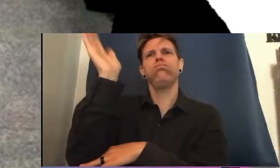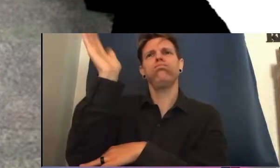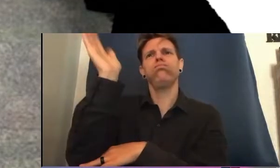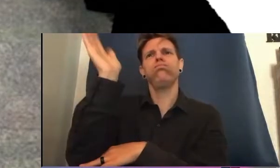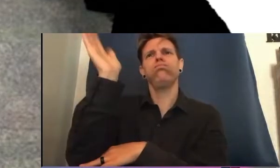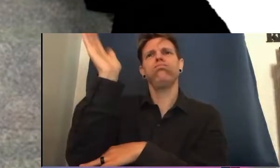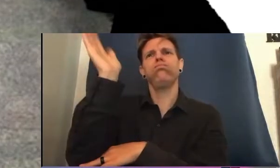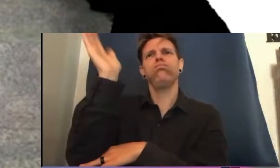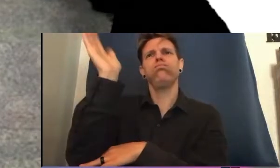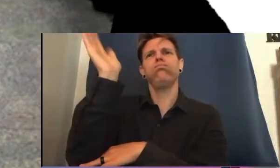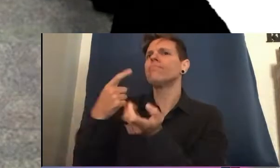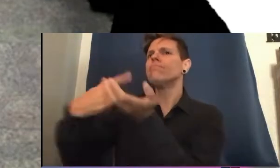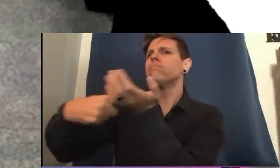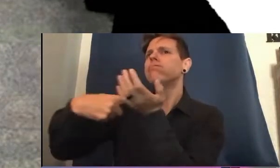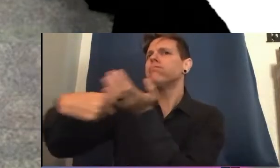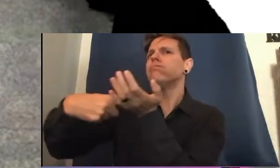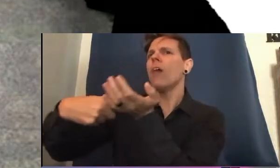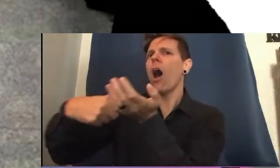Good.